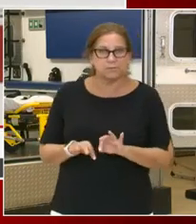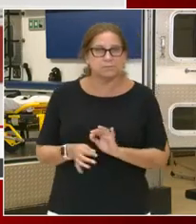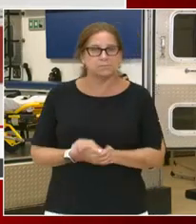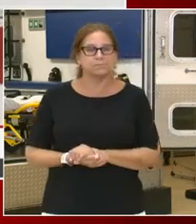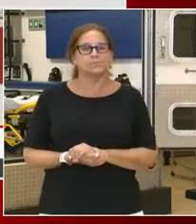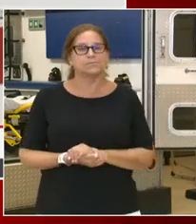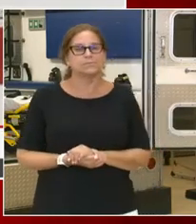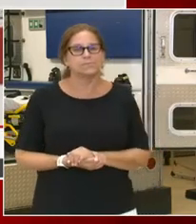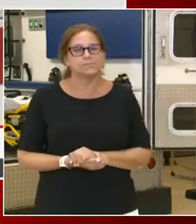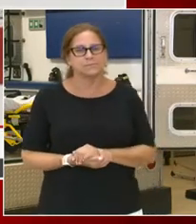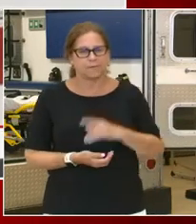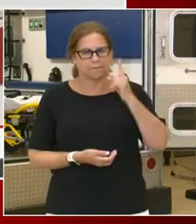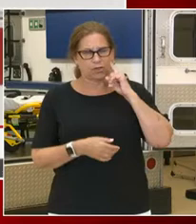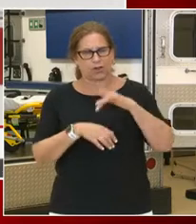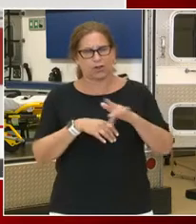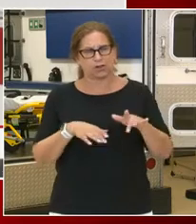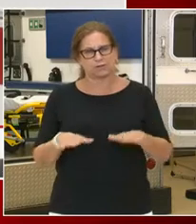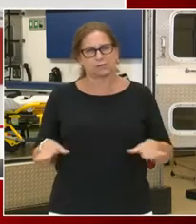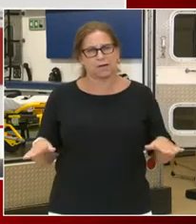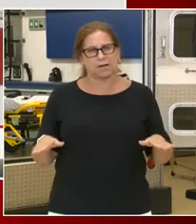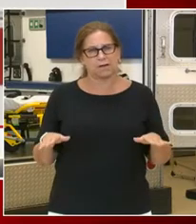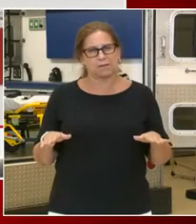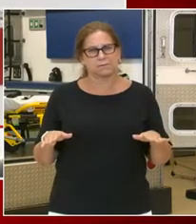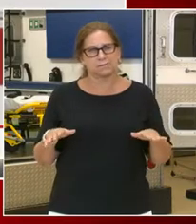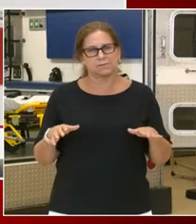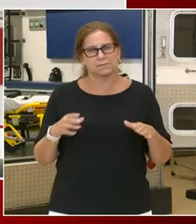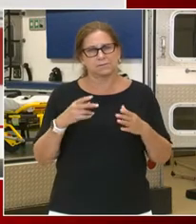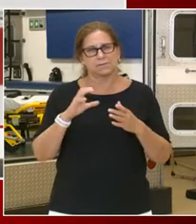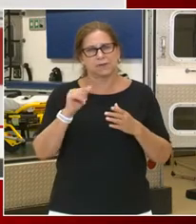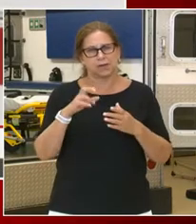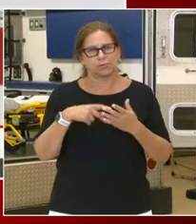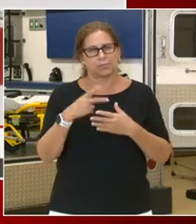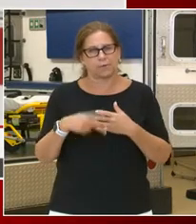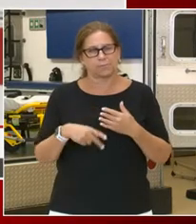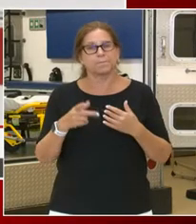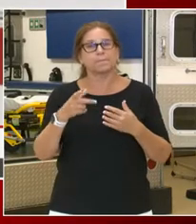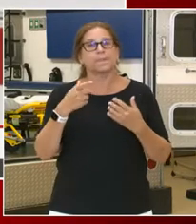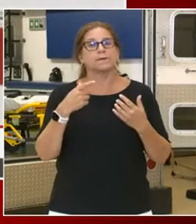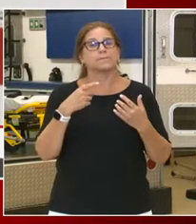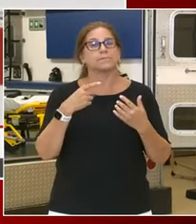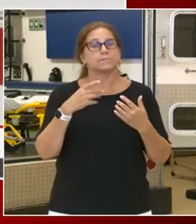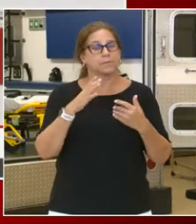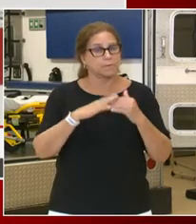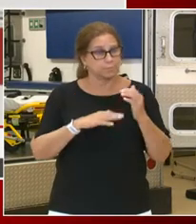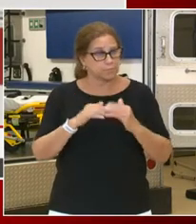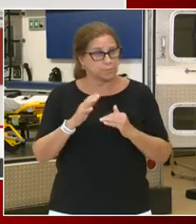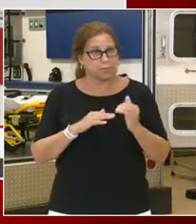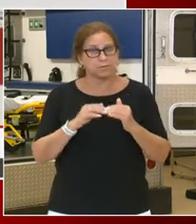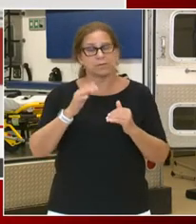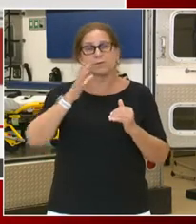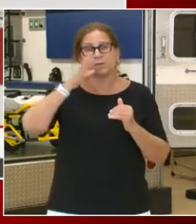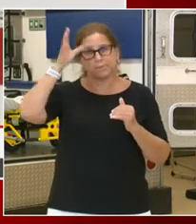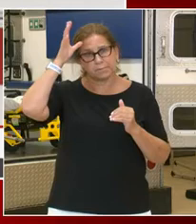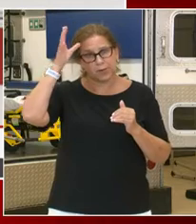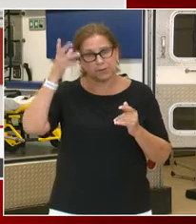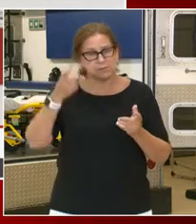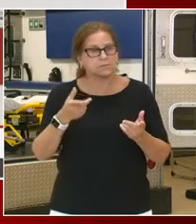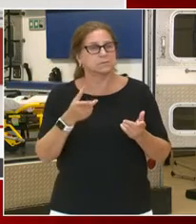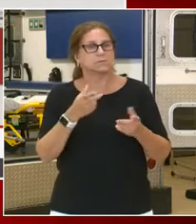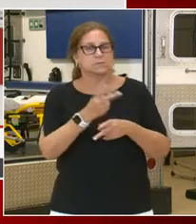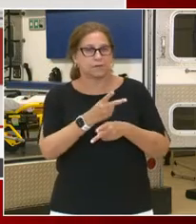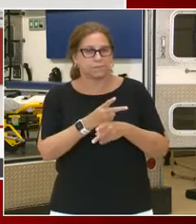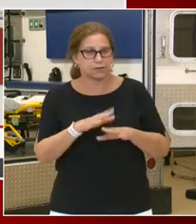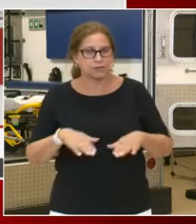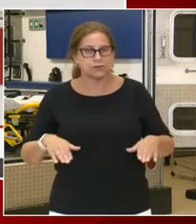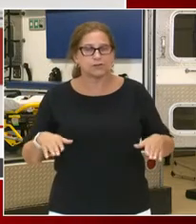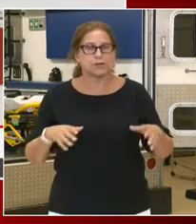childhood plays a role not only in the comfort and the joy we take in the loving care that our child care providers are providing to our littlest babies and little